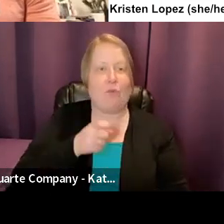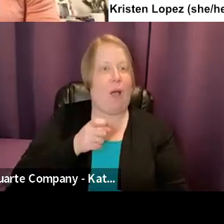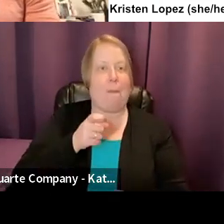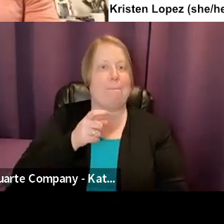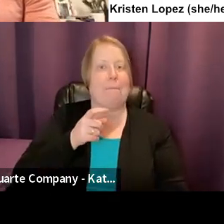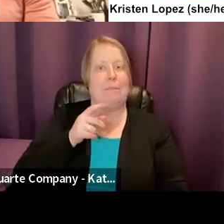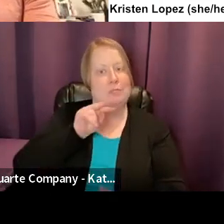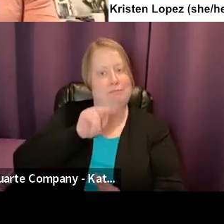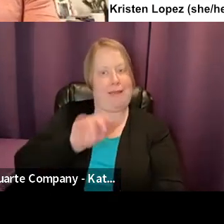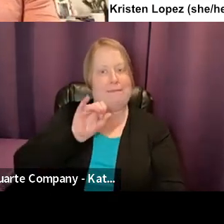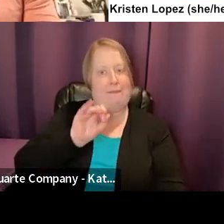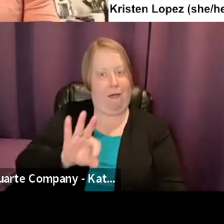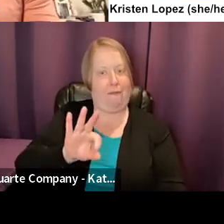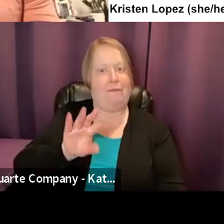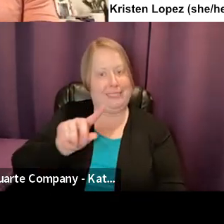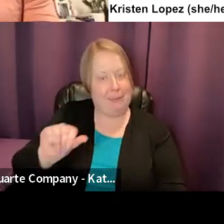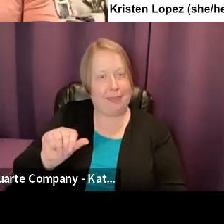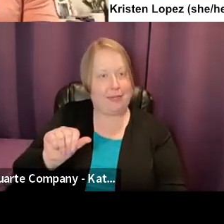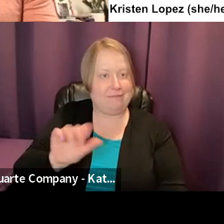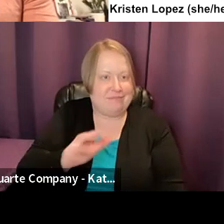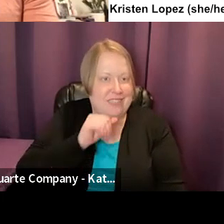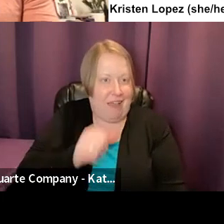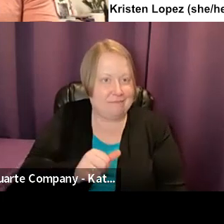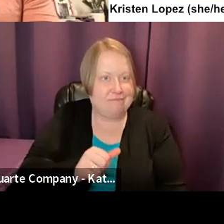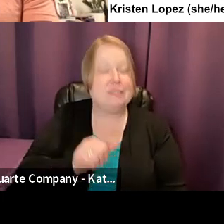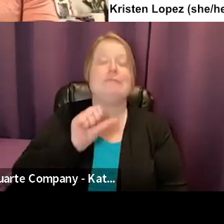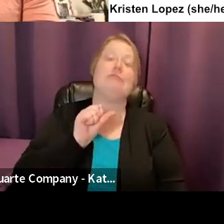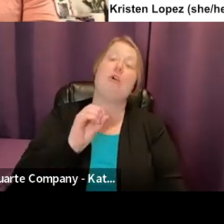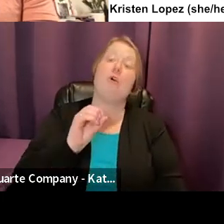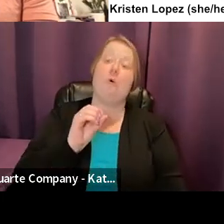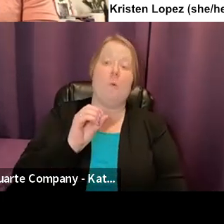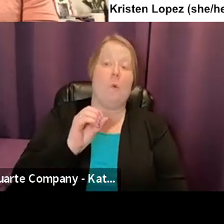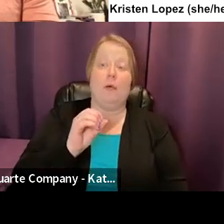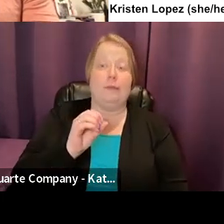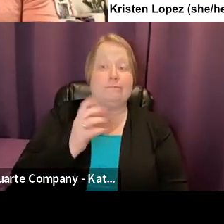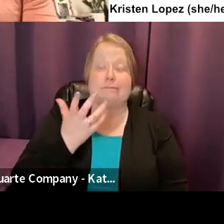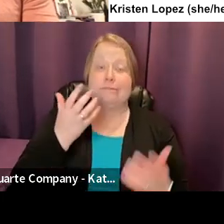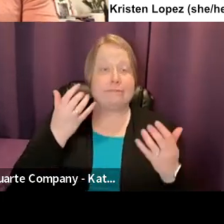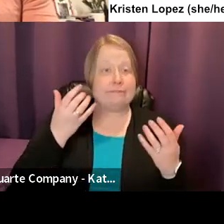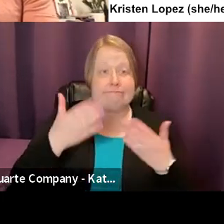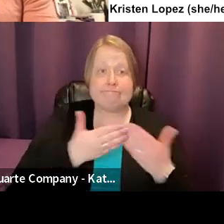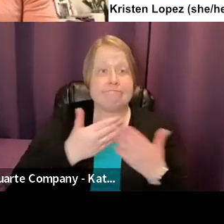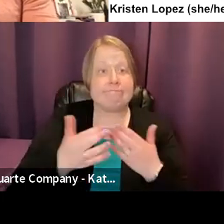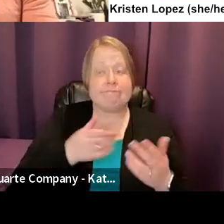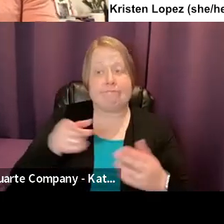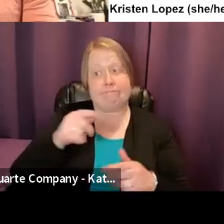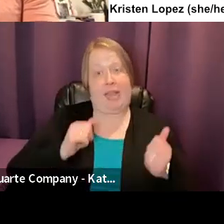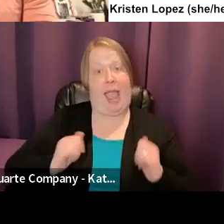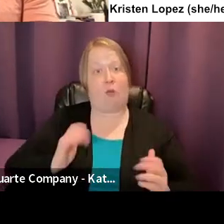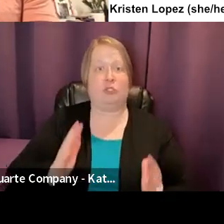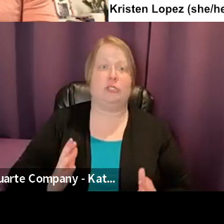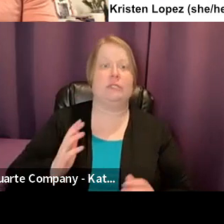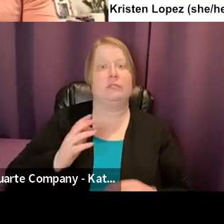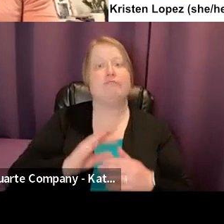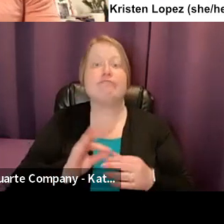or perspective of disability. So even when we're having, you know, these actors say, hey, I'm playing